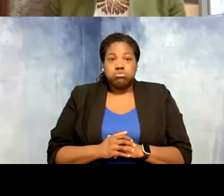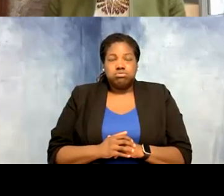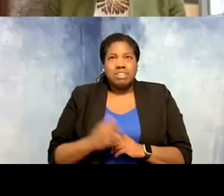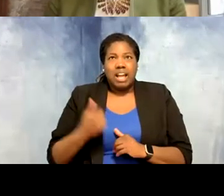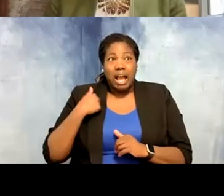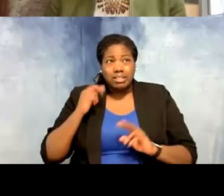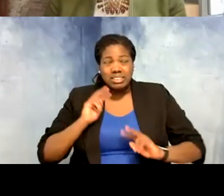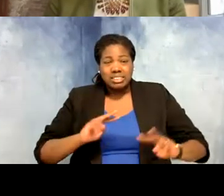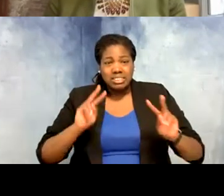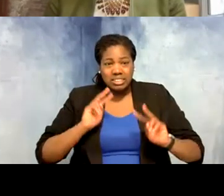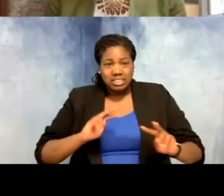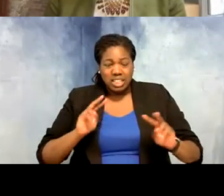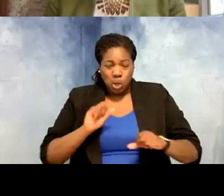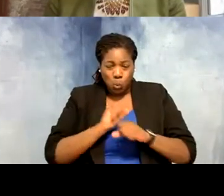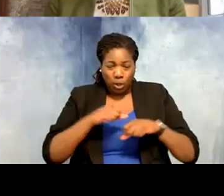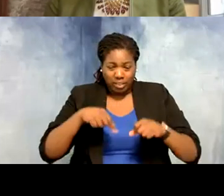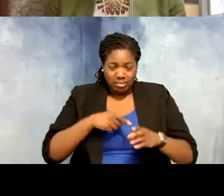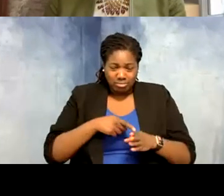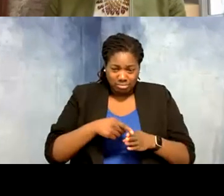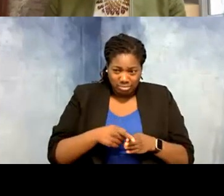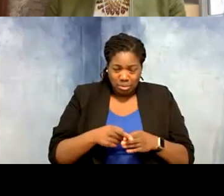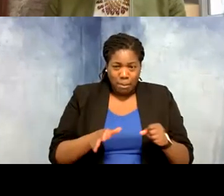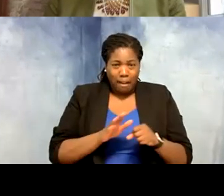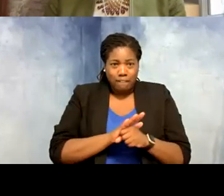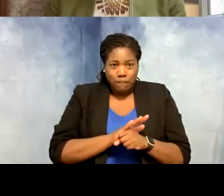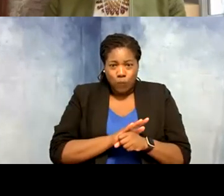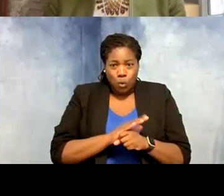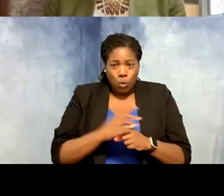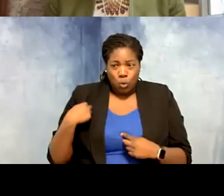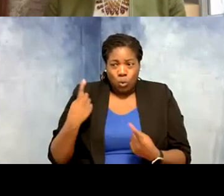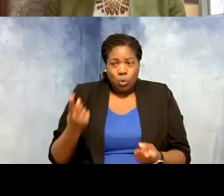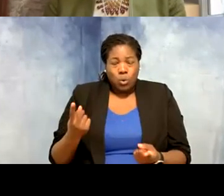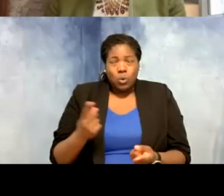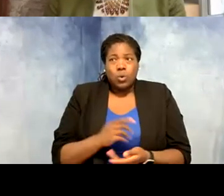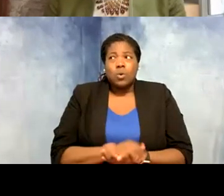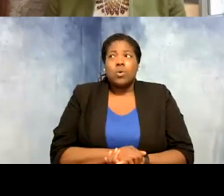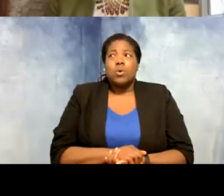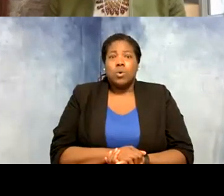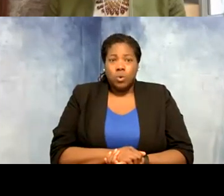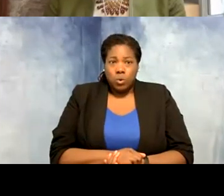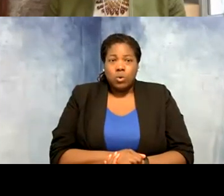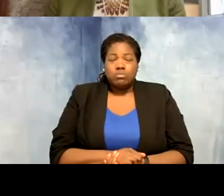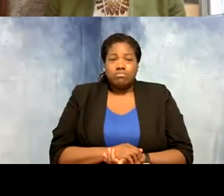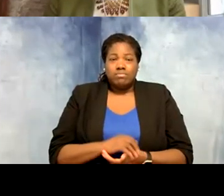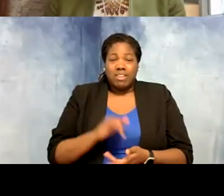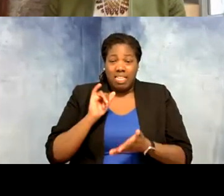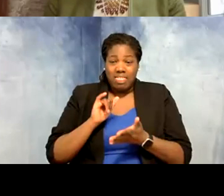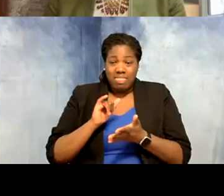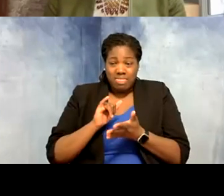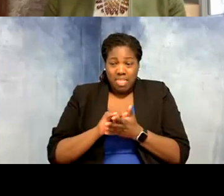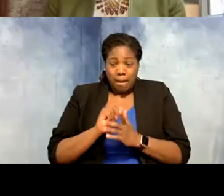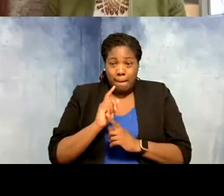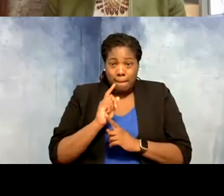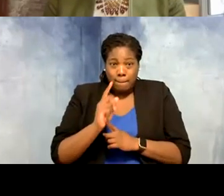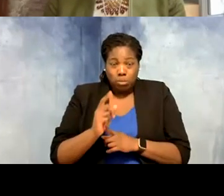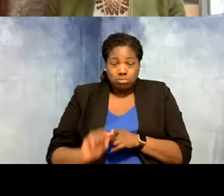it, I've been working in this space for pretty much my whole career. And to have that moment, you know,